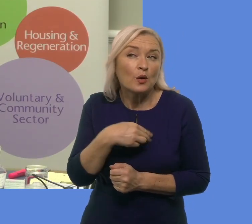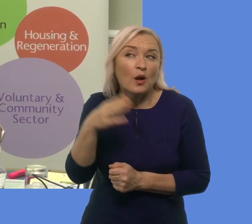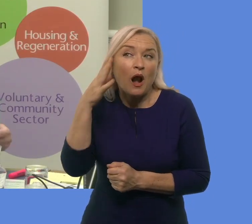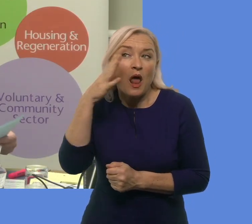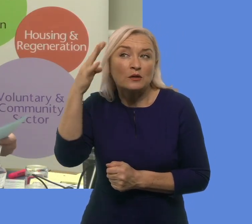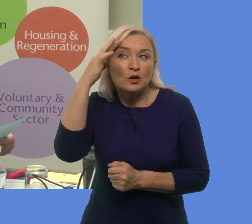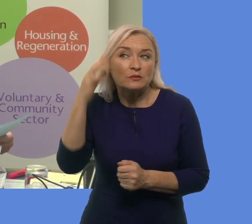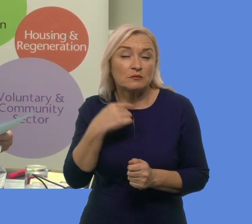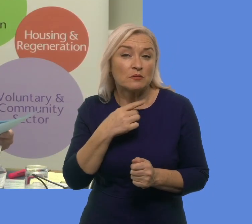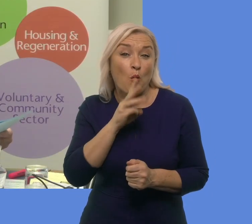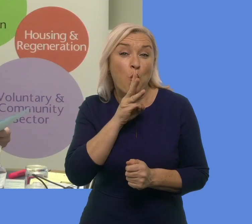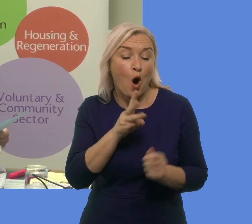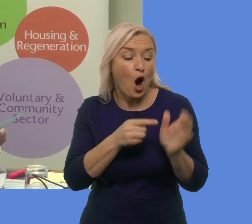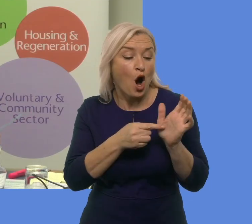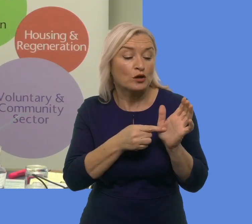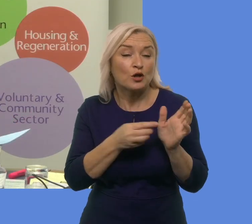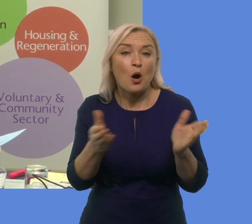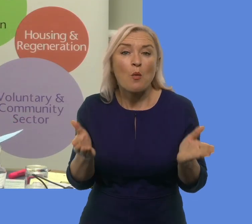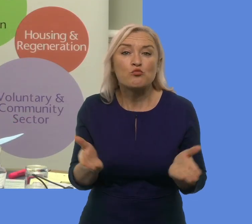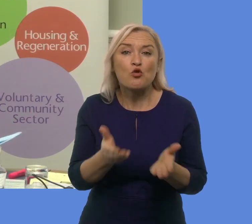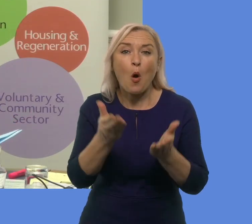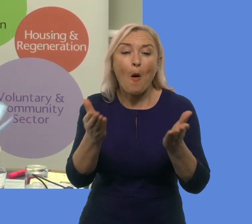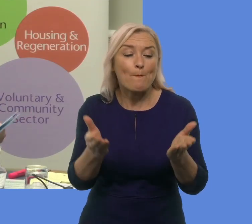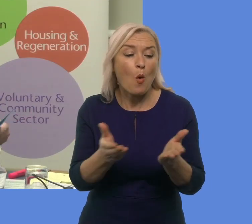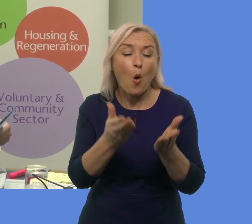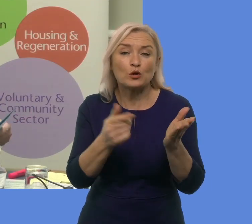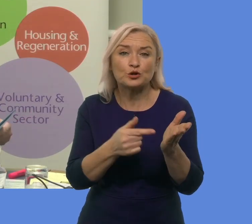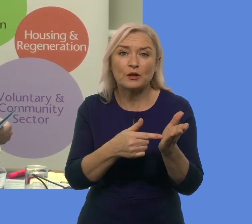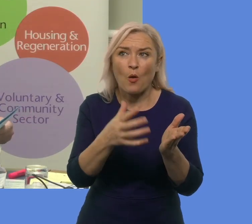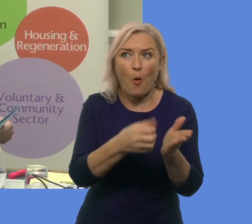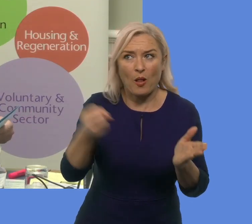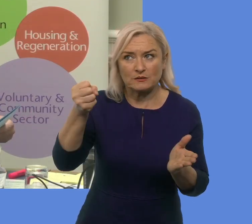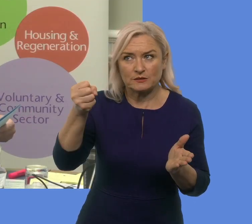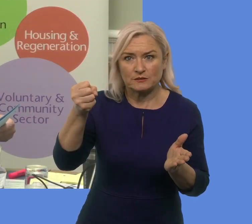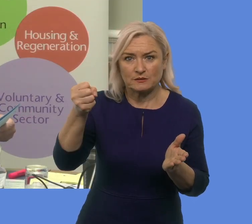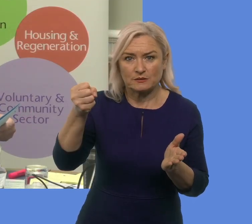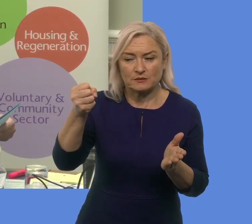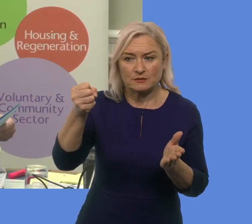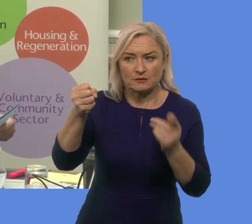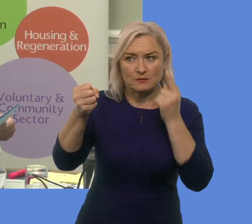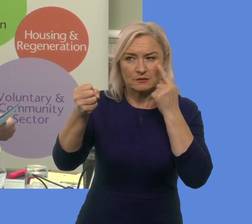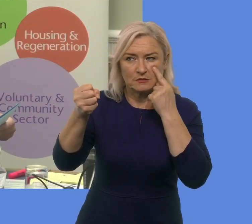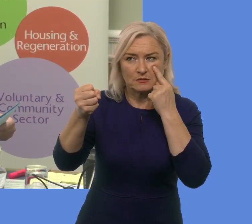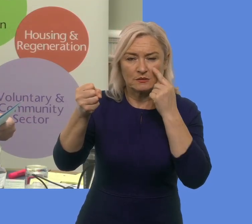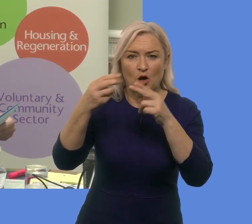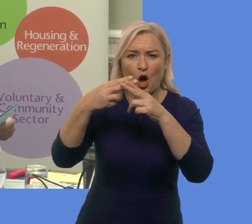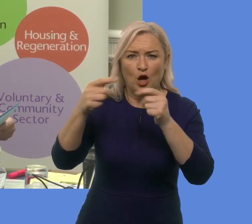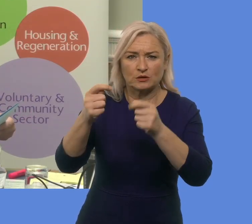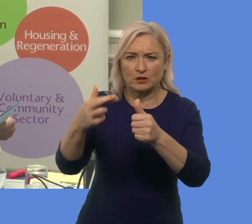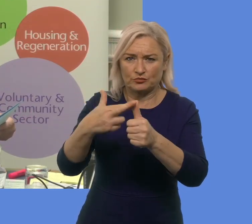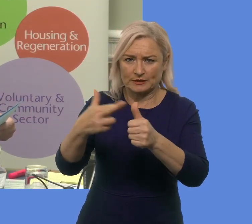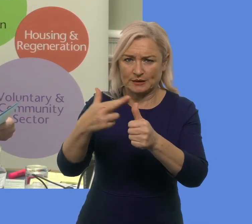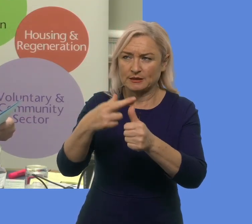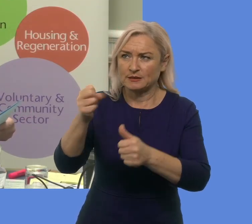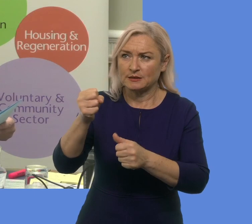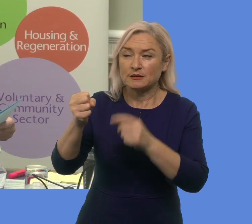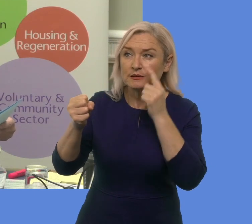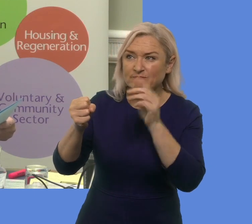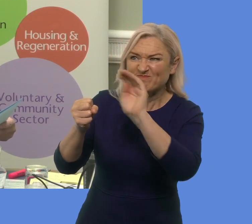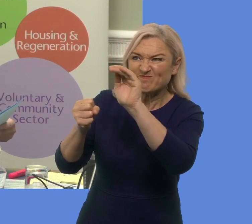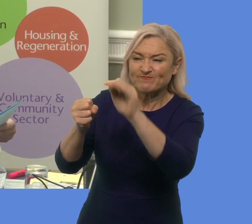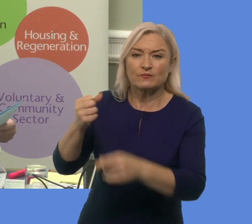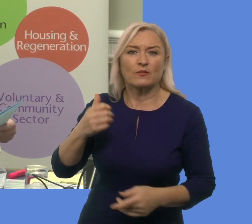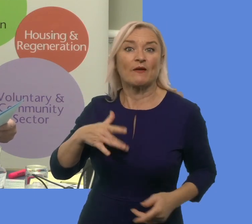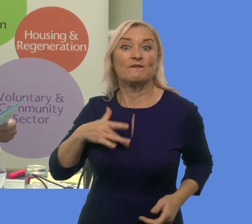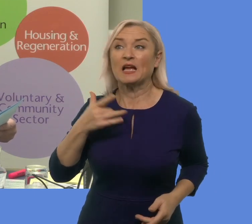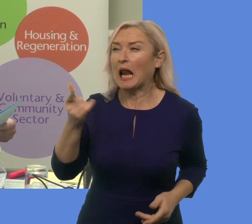word promote until appropriate. See if they would be content with that there, or what their views on it